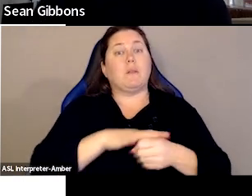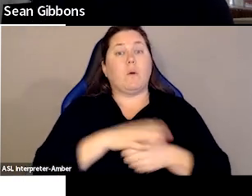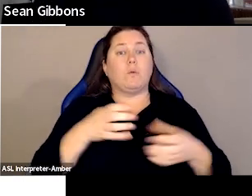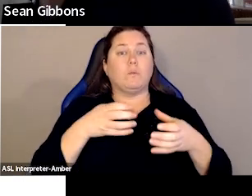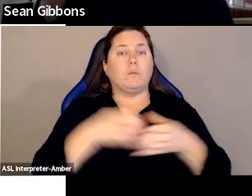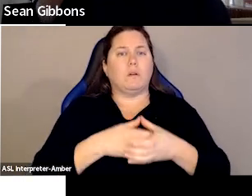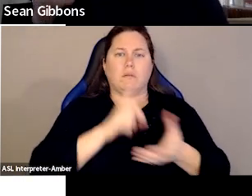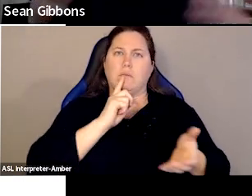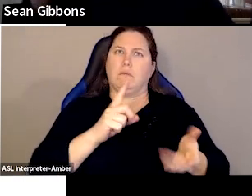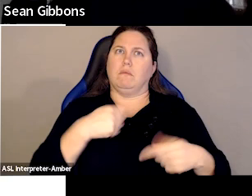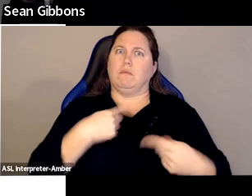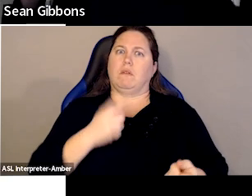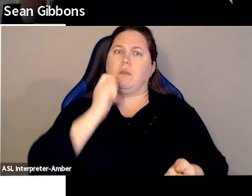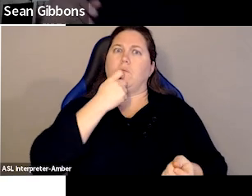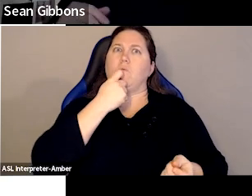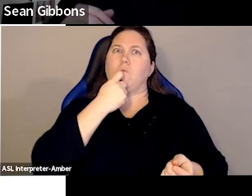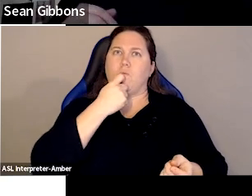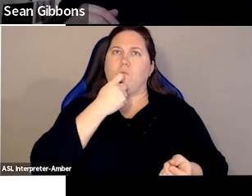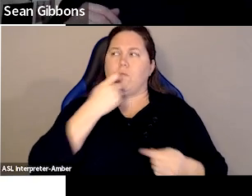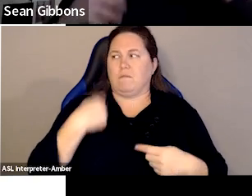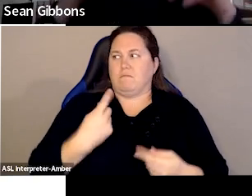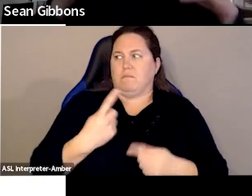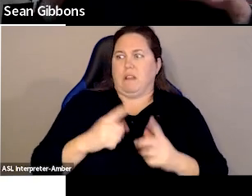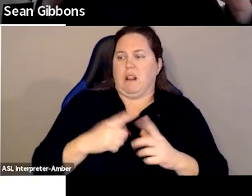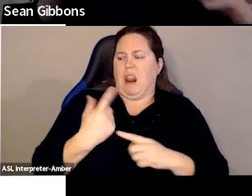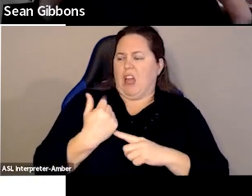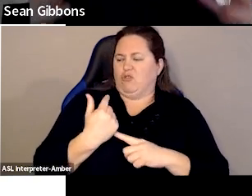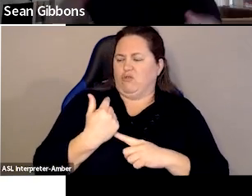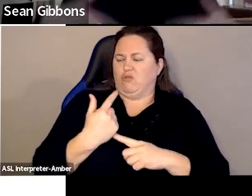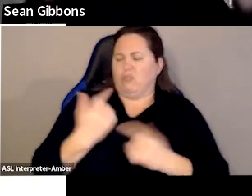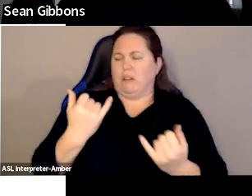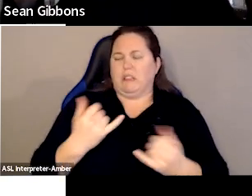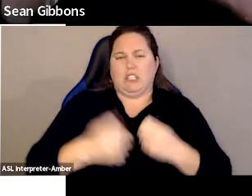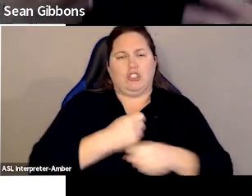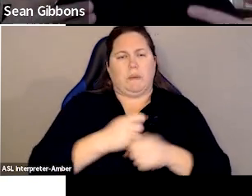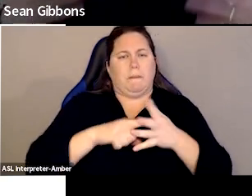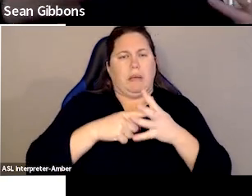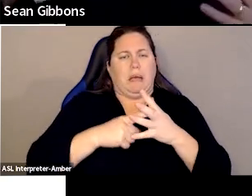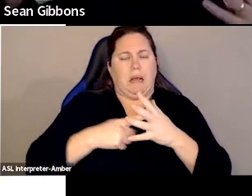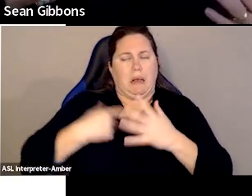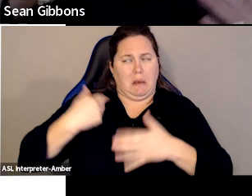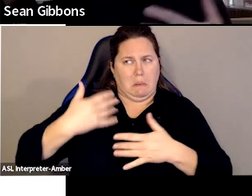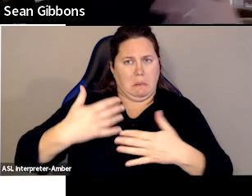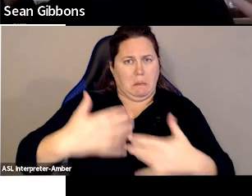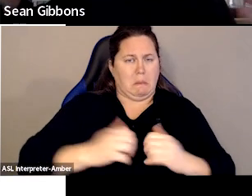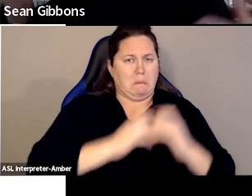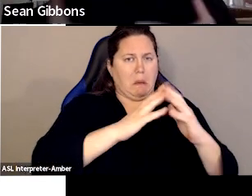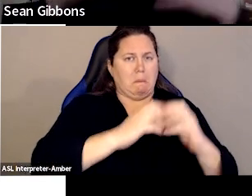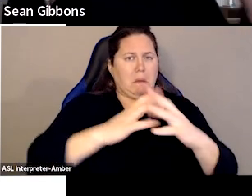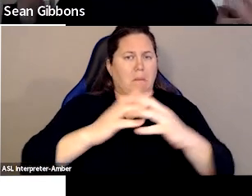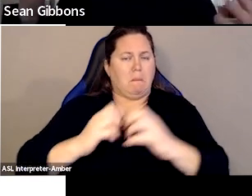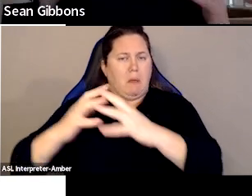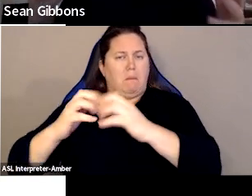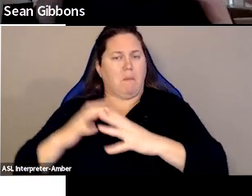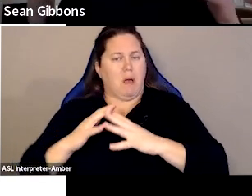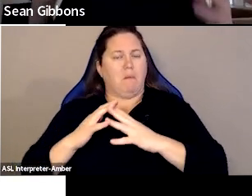really cool since the beginning of the year and really towards the back end of last year, starting to see these groups emerge as we're starting to move towards a different phase. I guess we're out